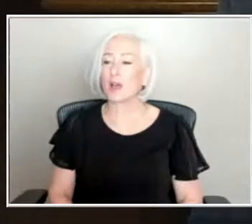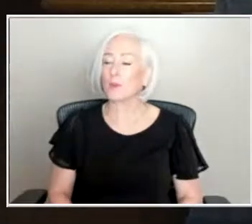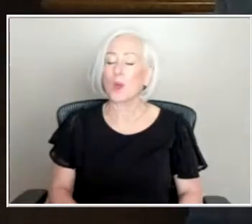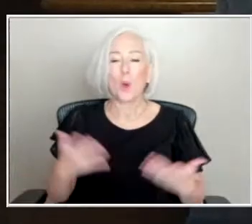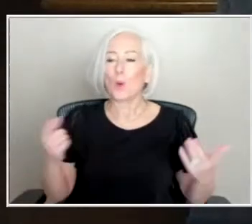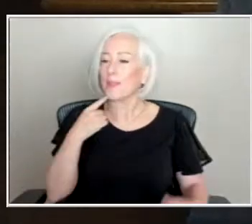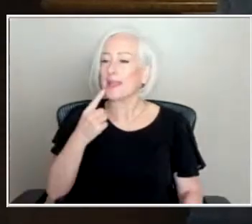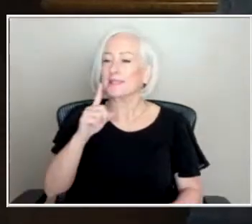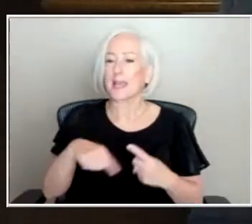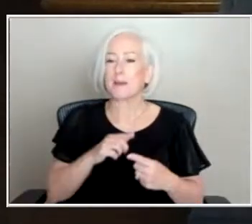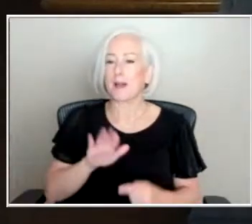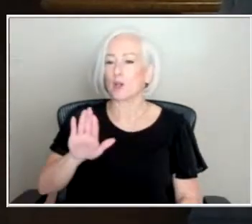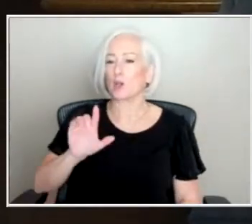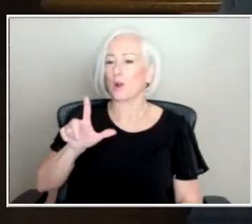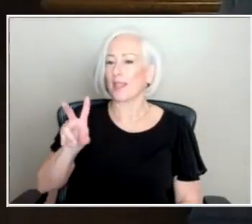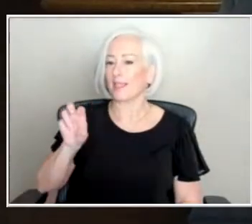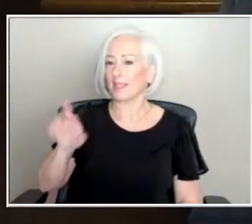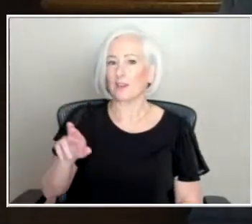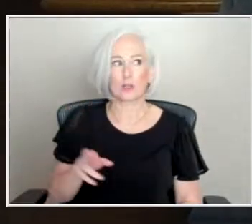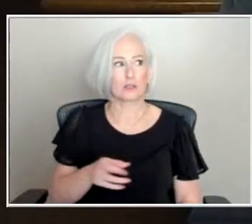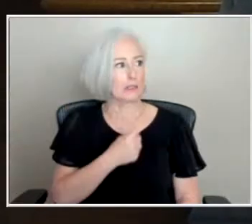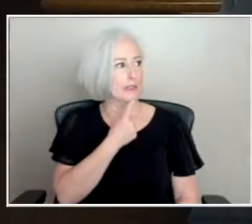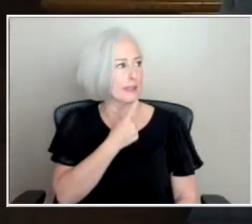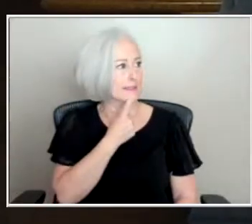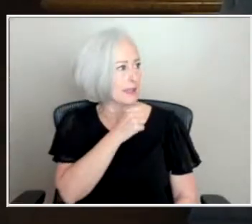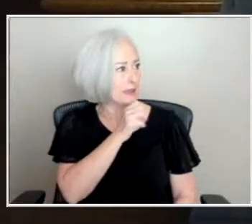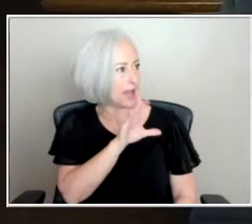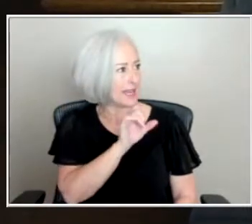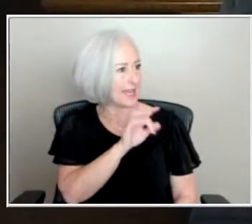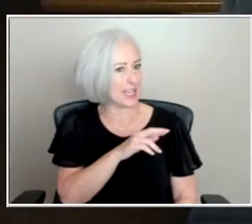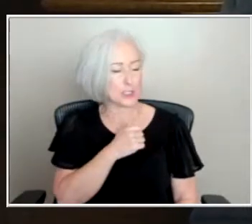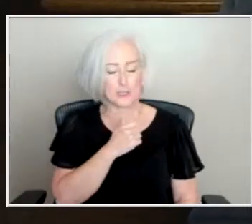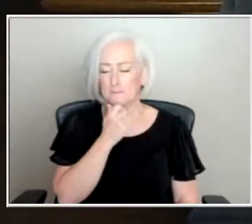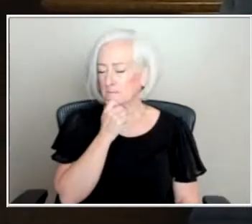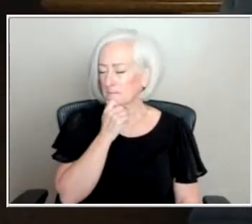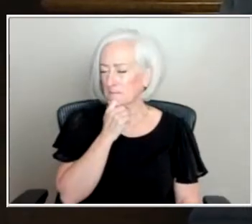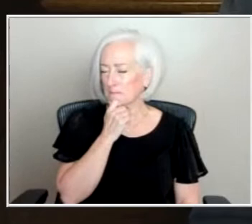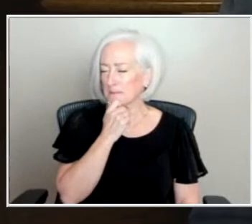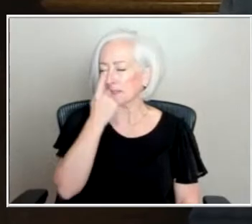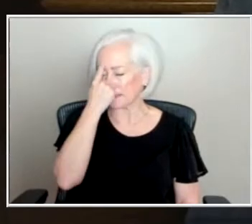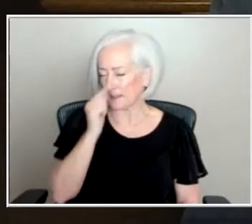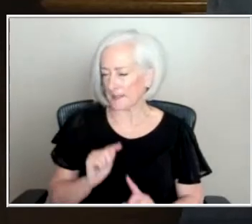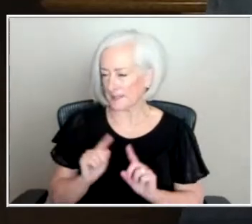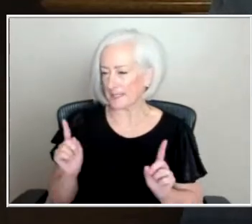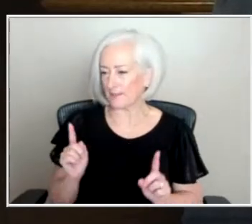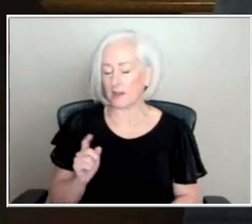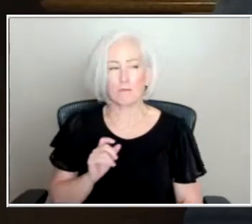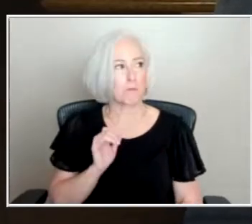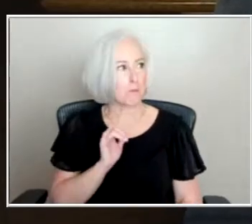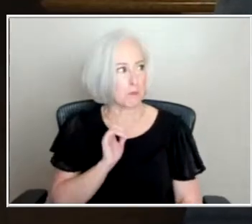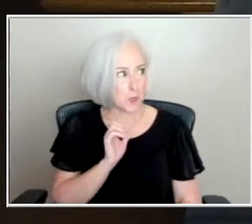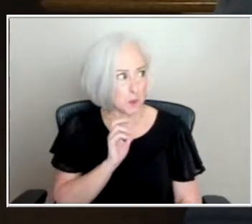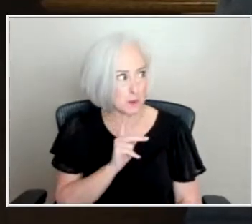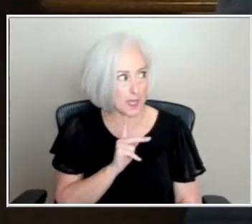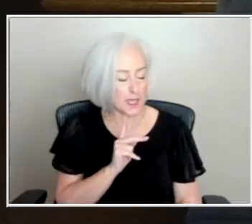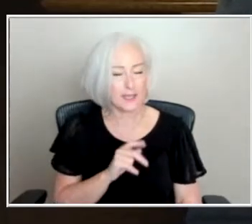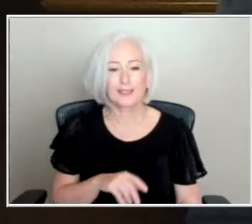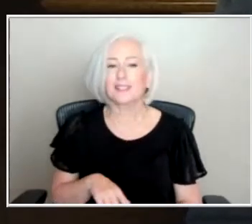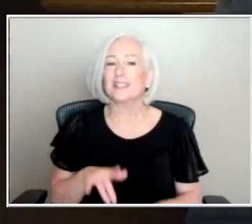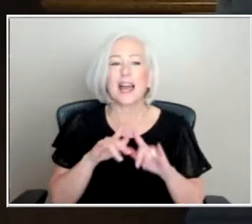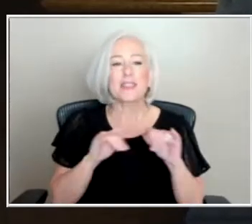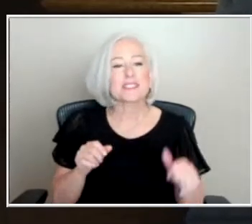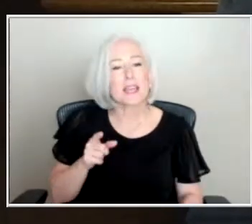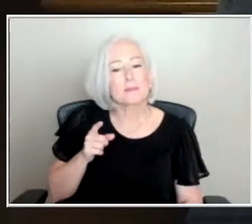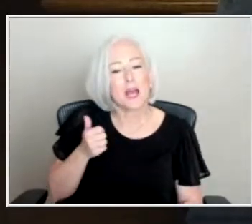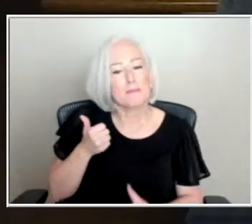about your liver? And I was like, well, they told me probably it wasn't cancer. And she's like, I think different. And I was like, okay. But yet at the same time, she was a mom.